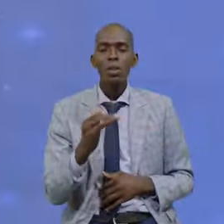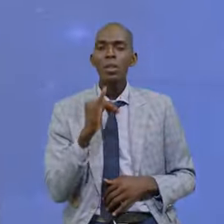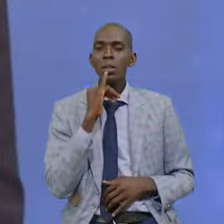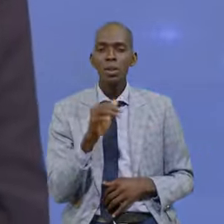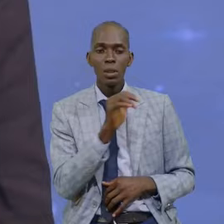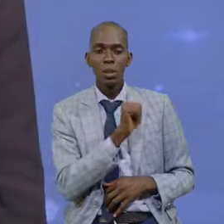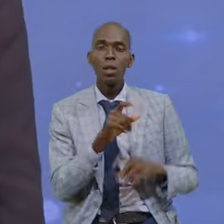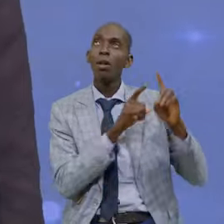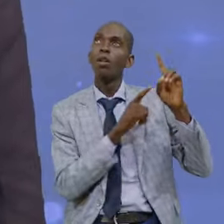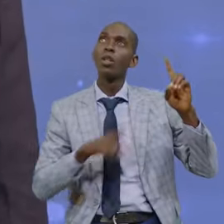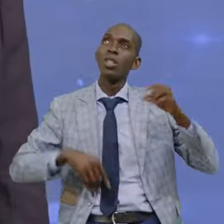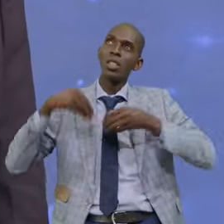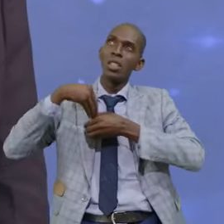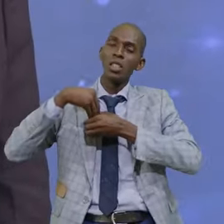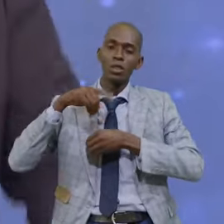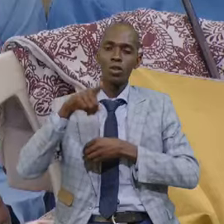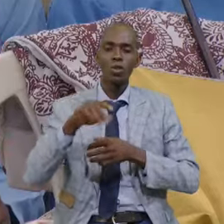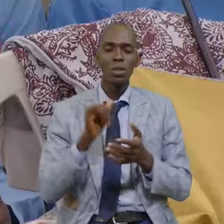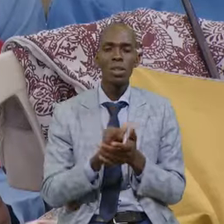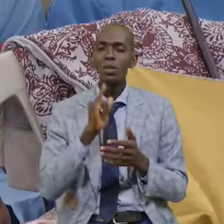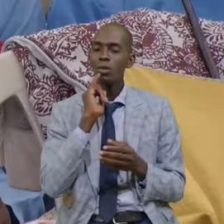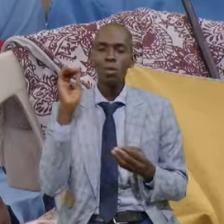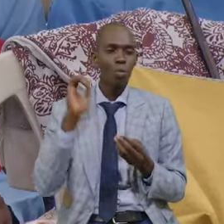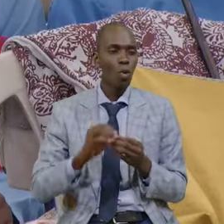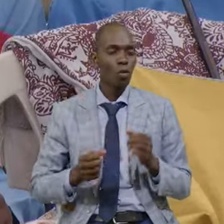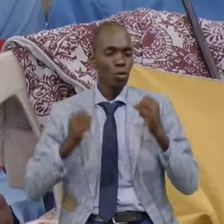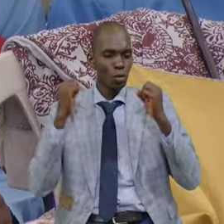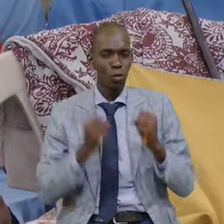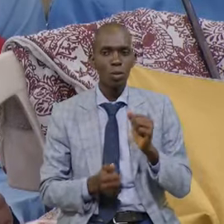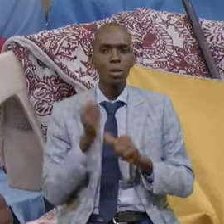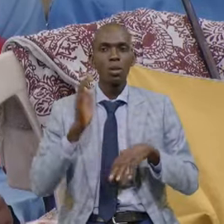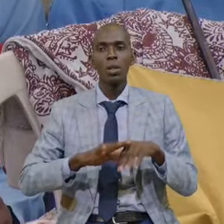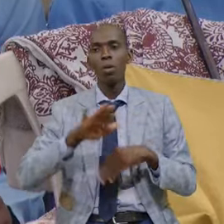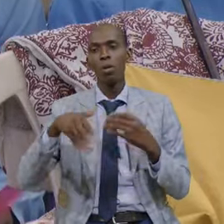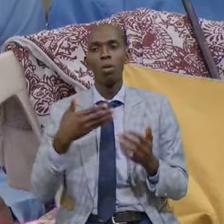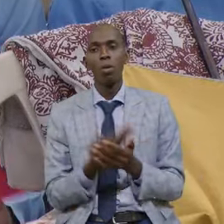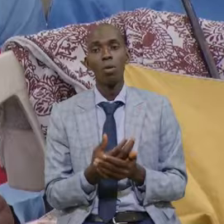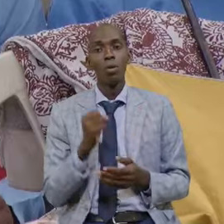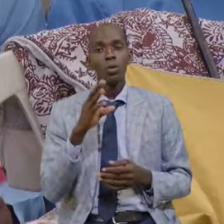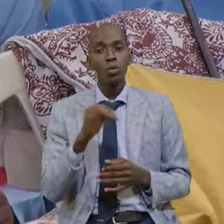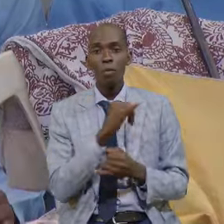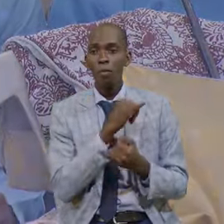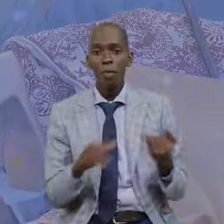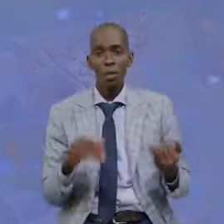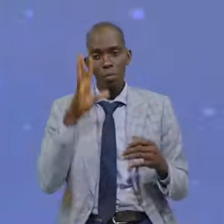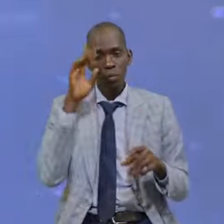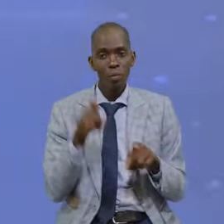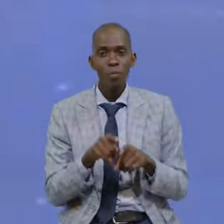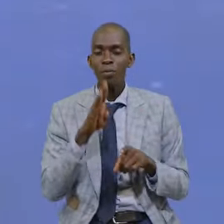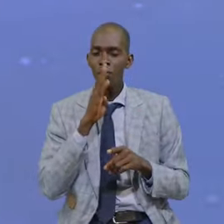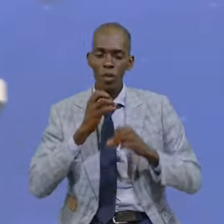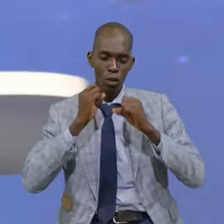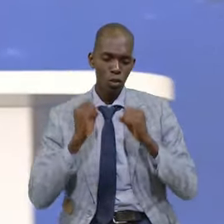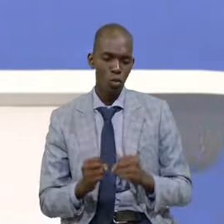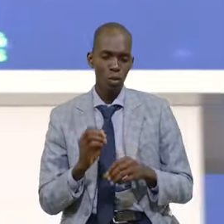is stronger than them all. And so finally, brethren, be strong in the Lord and in the